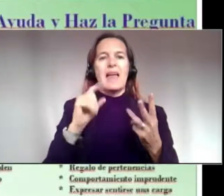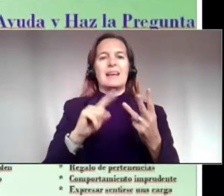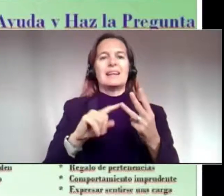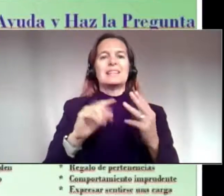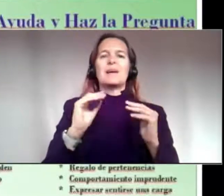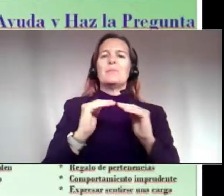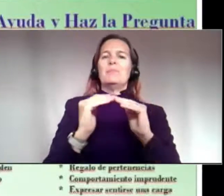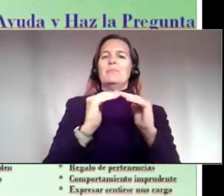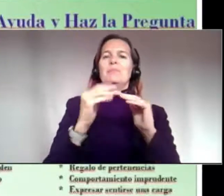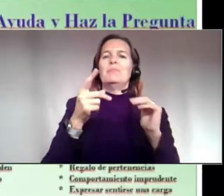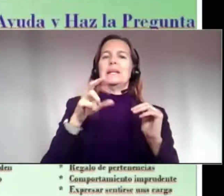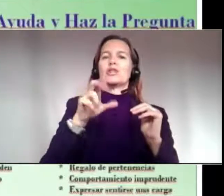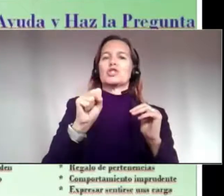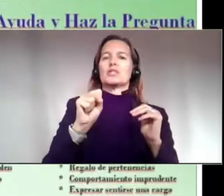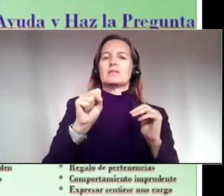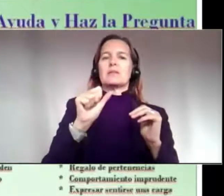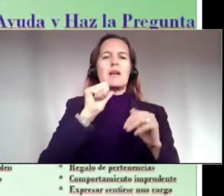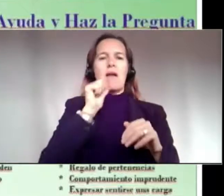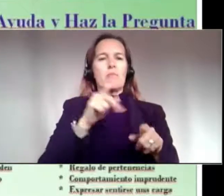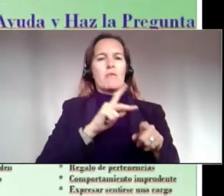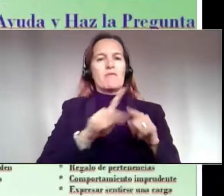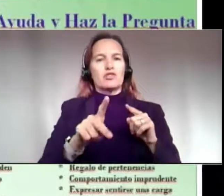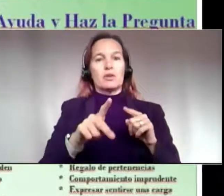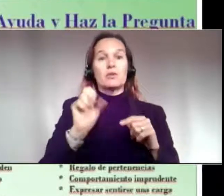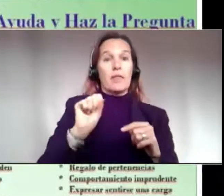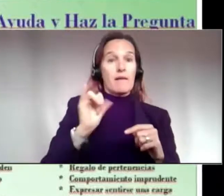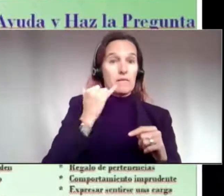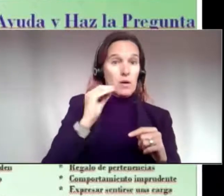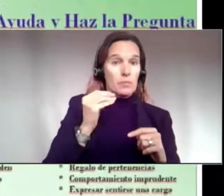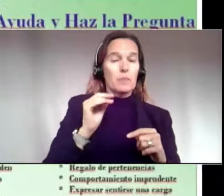run by peers. That phone number is